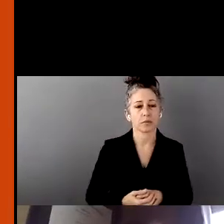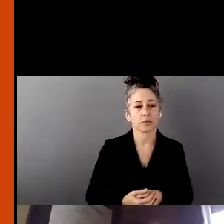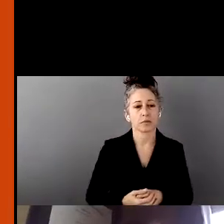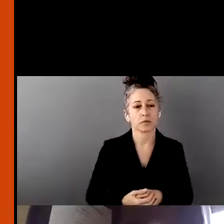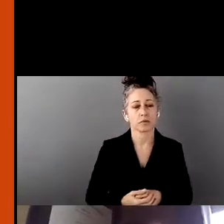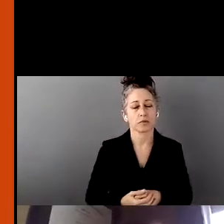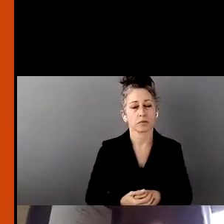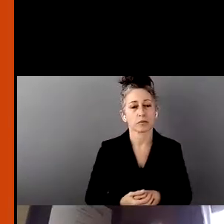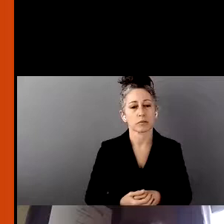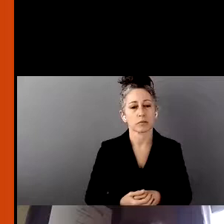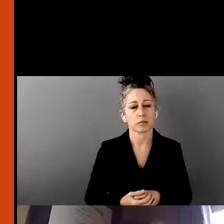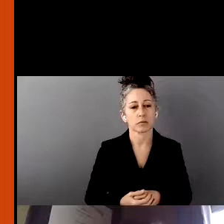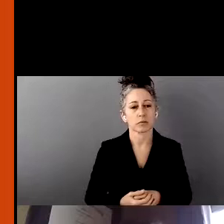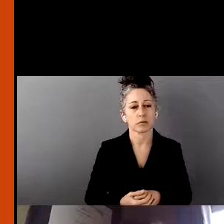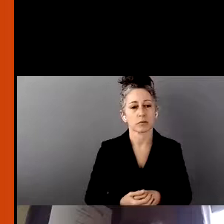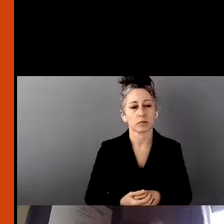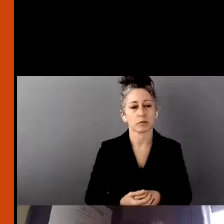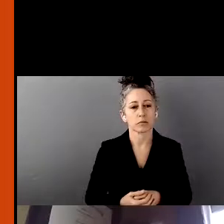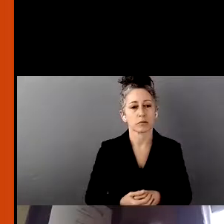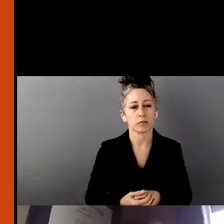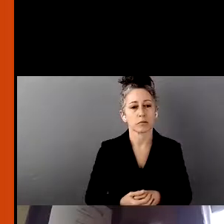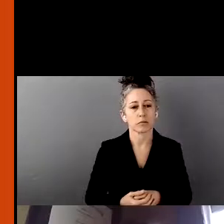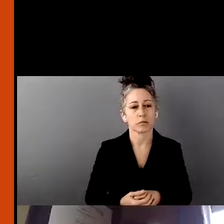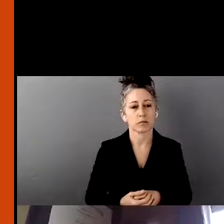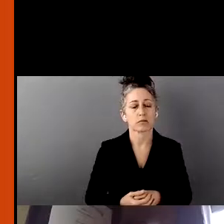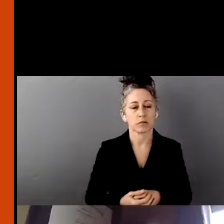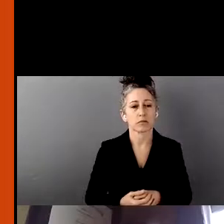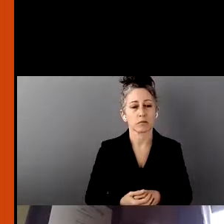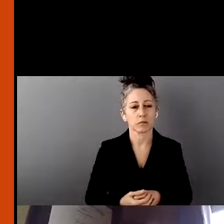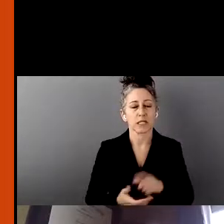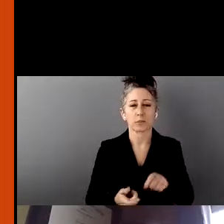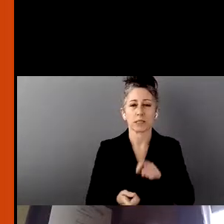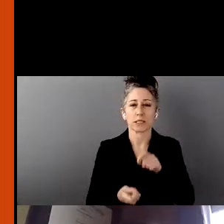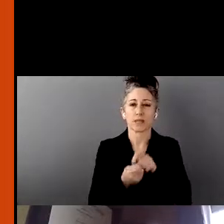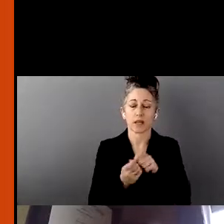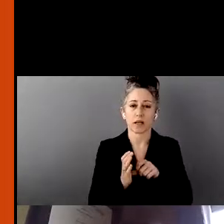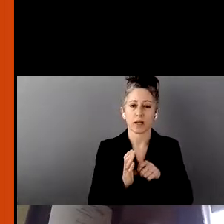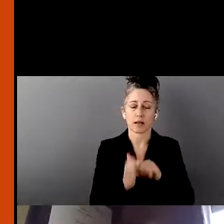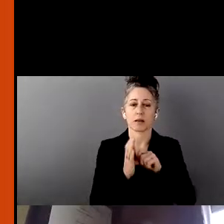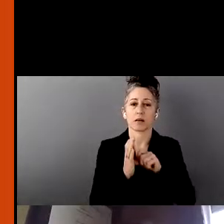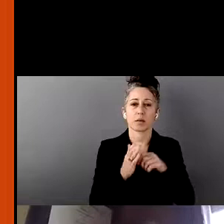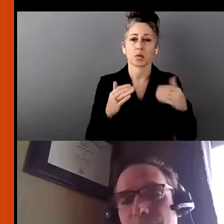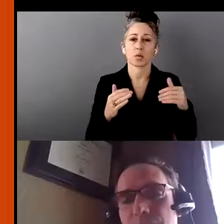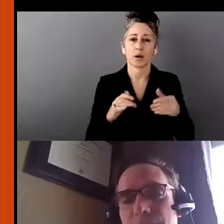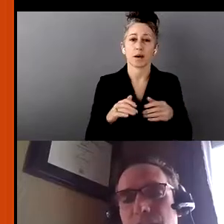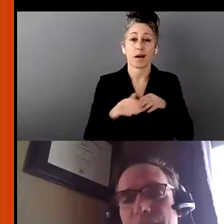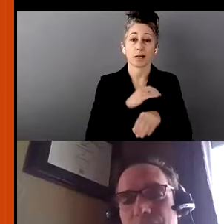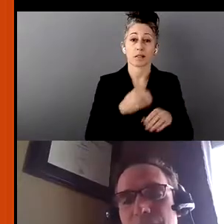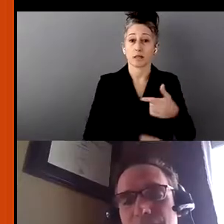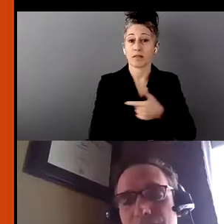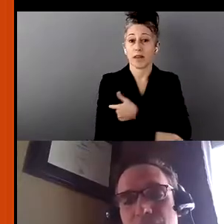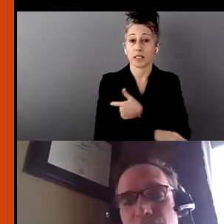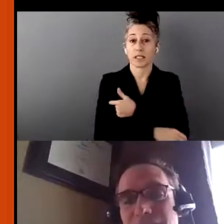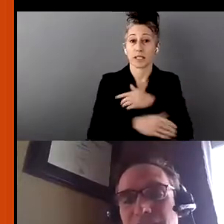When you look at particularly striking is the lack of access to vaccines, which literally becomes a life and